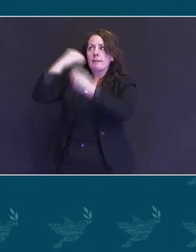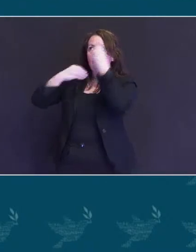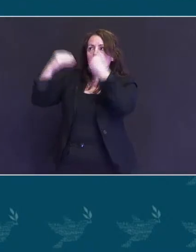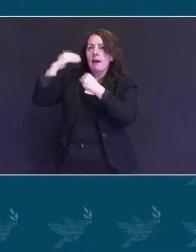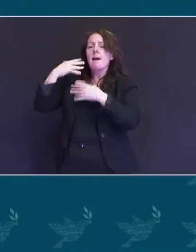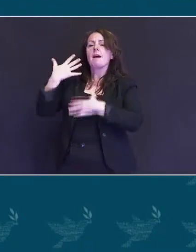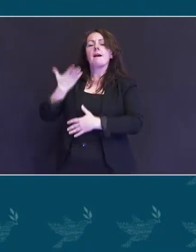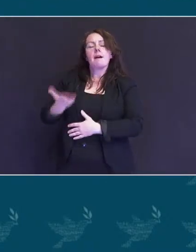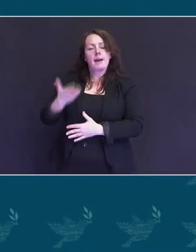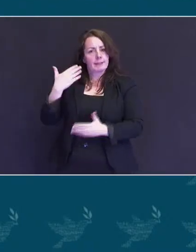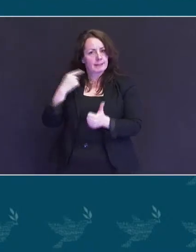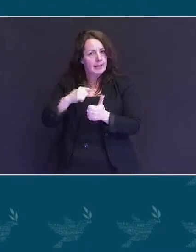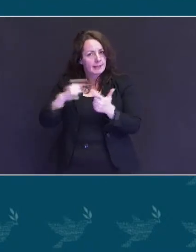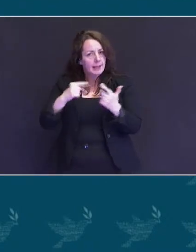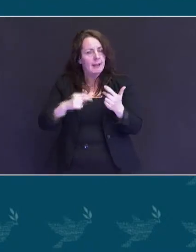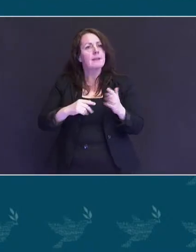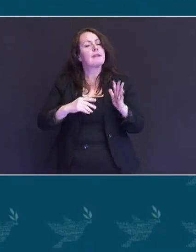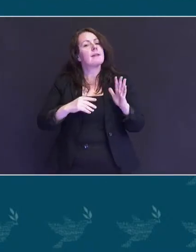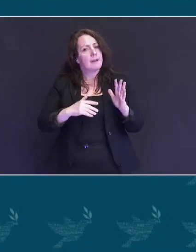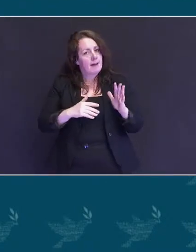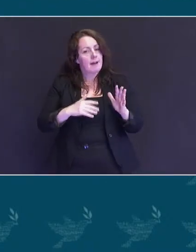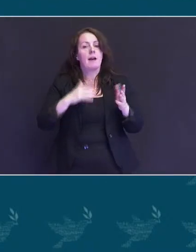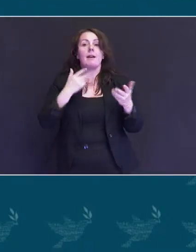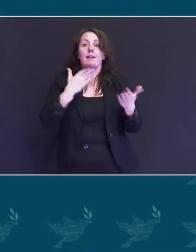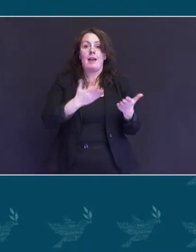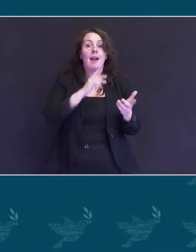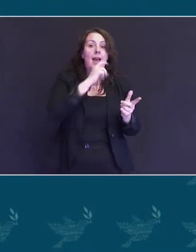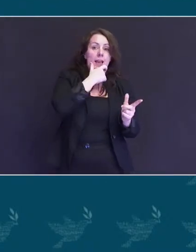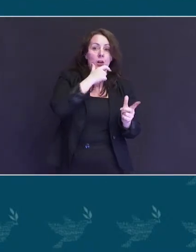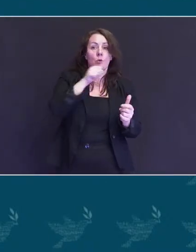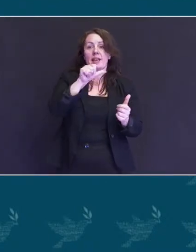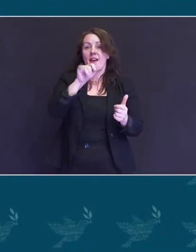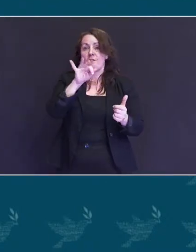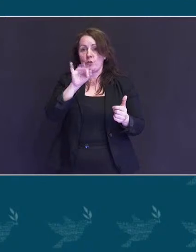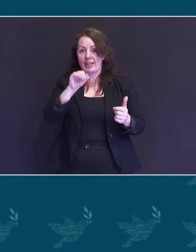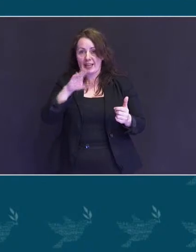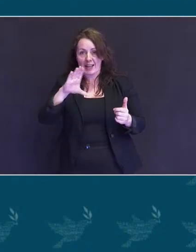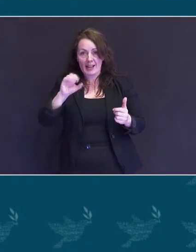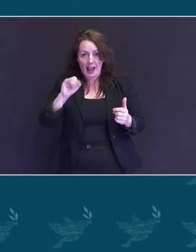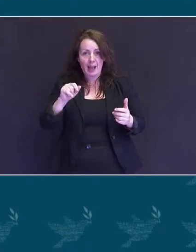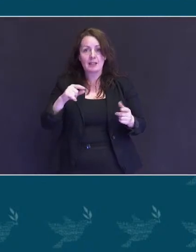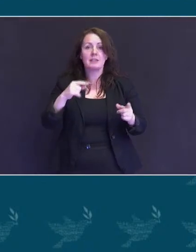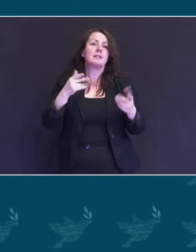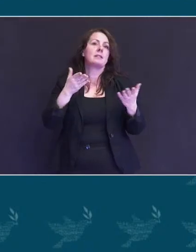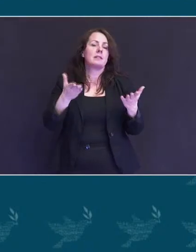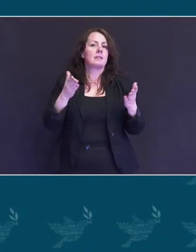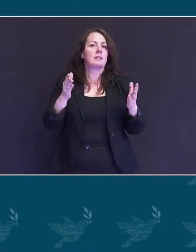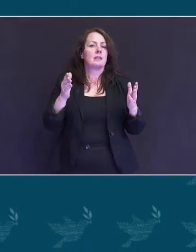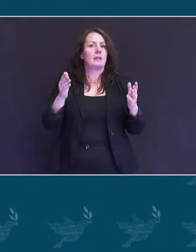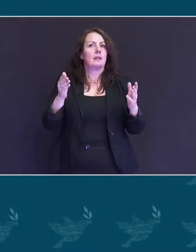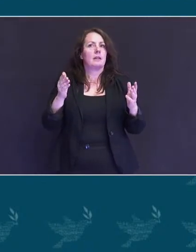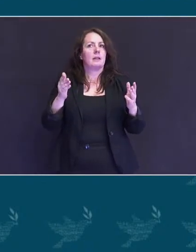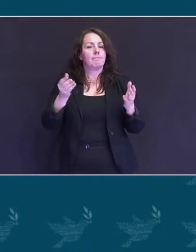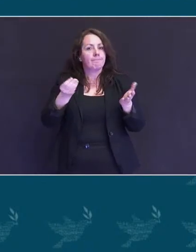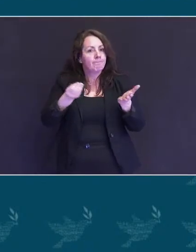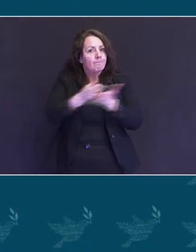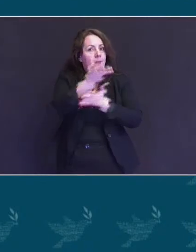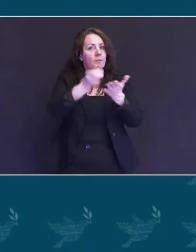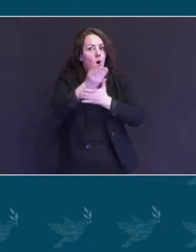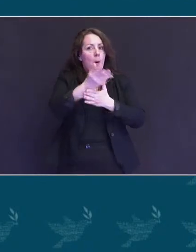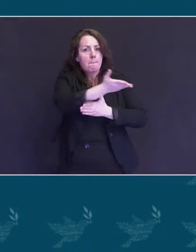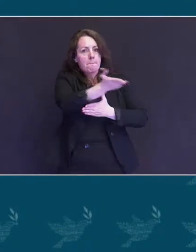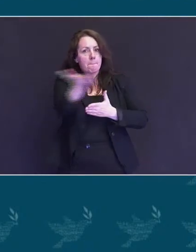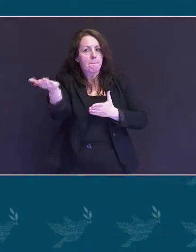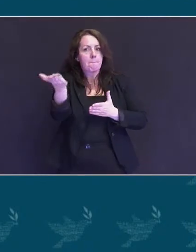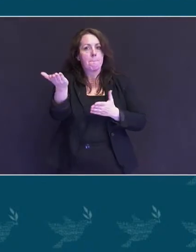into building more competence around the teaching of other African languages. So